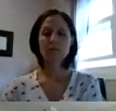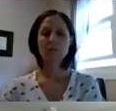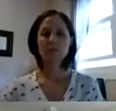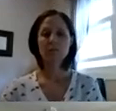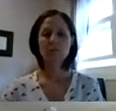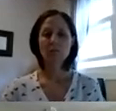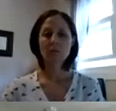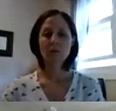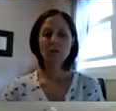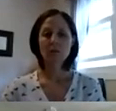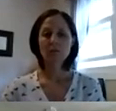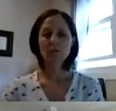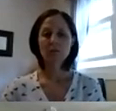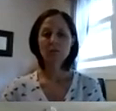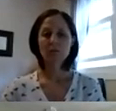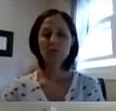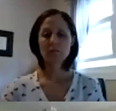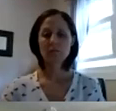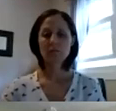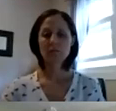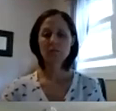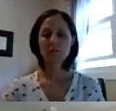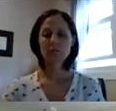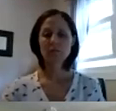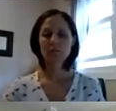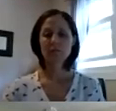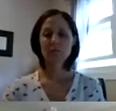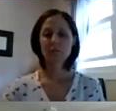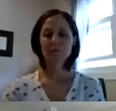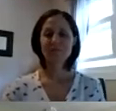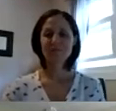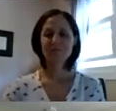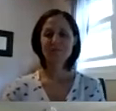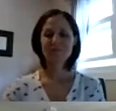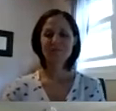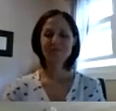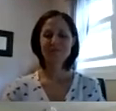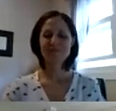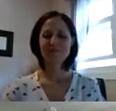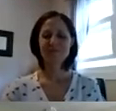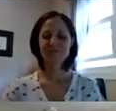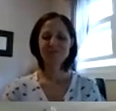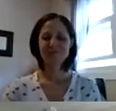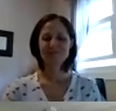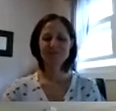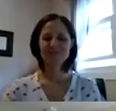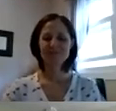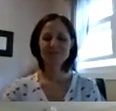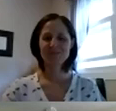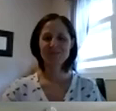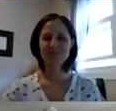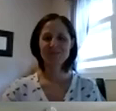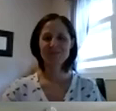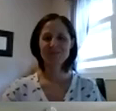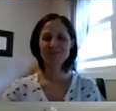try to answer them, though I will just warn you, we're still finalizing the guidelines here. This is a brand new program, so you could see a